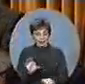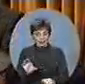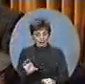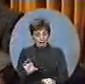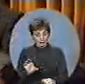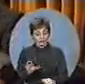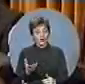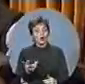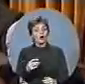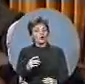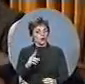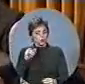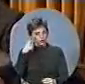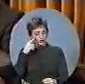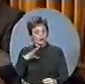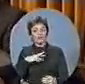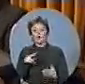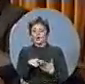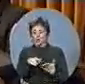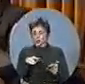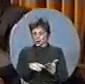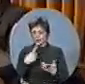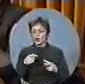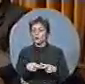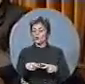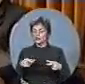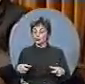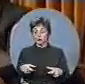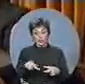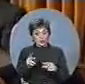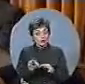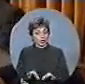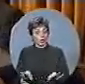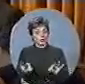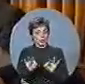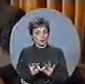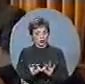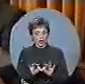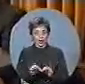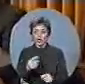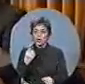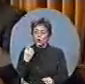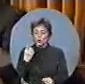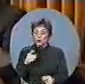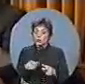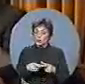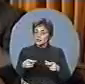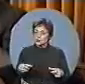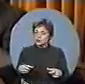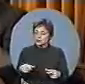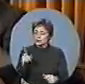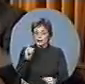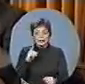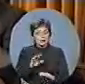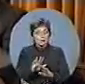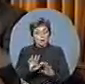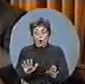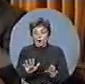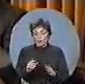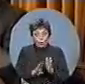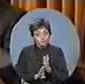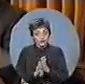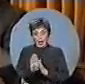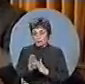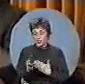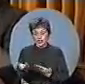Canadian industries, this government's going to regulate those industries. It's very important. And for